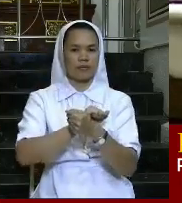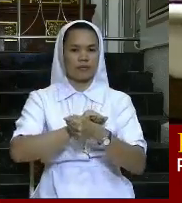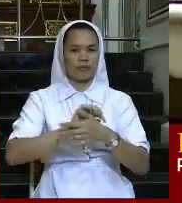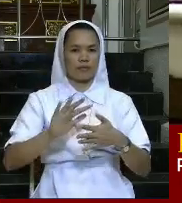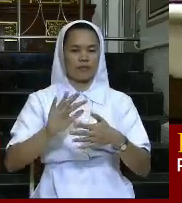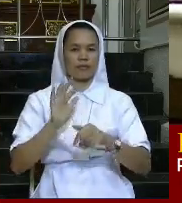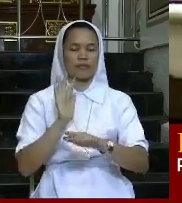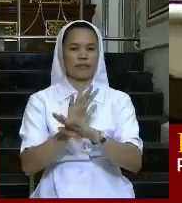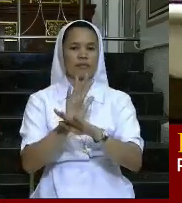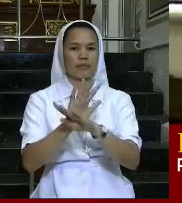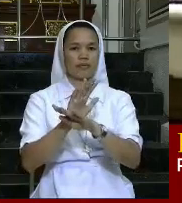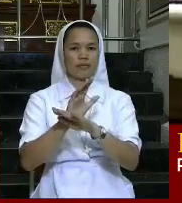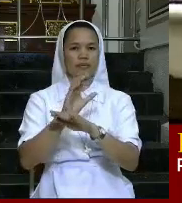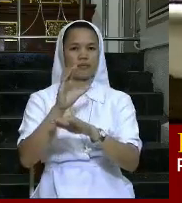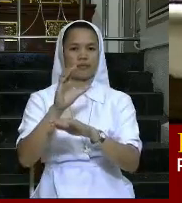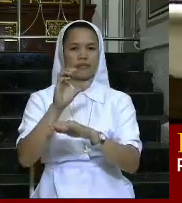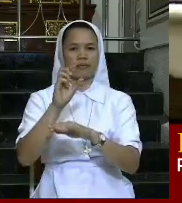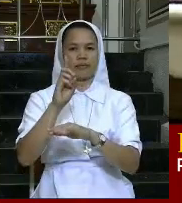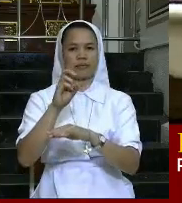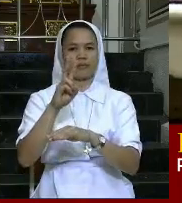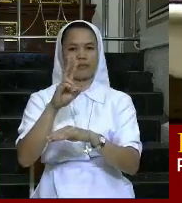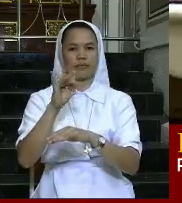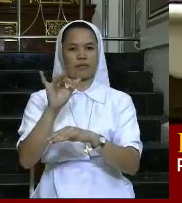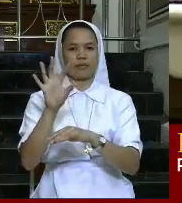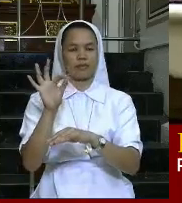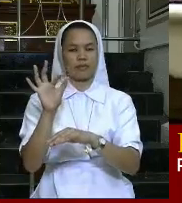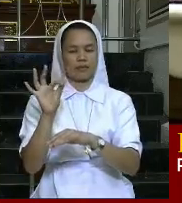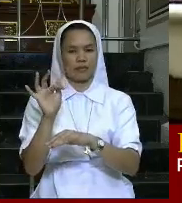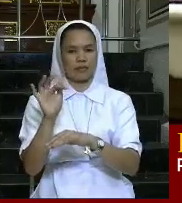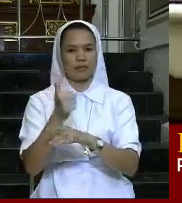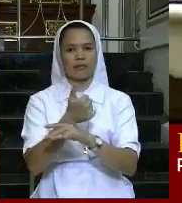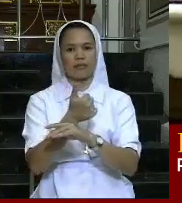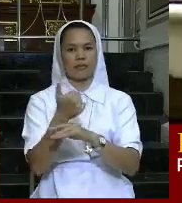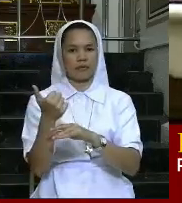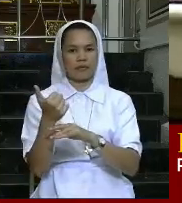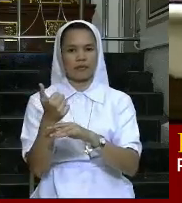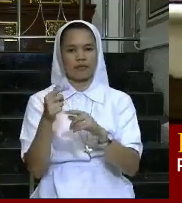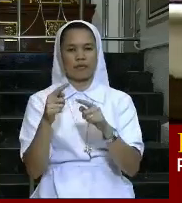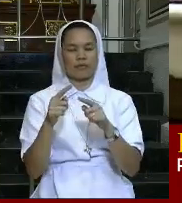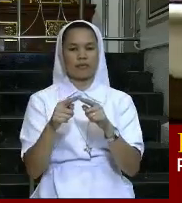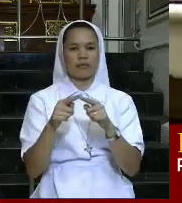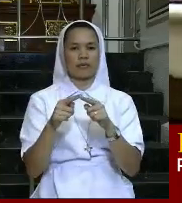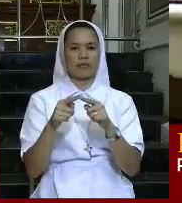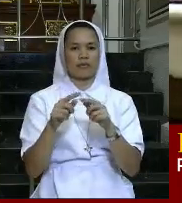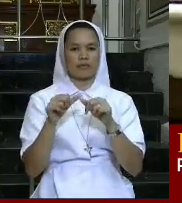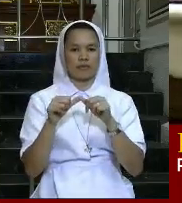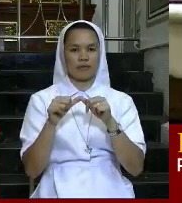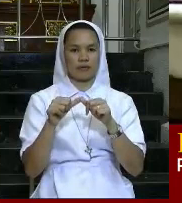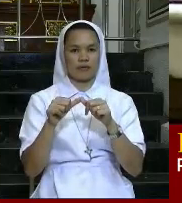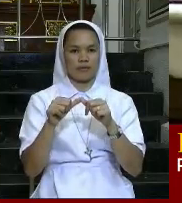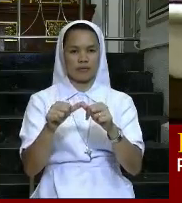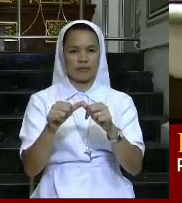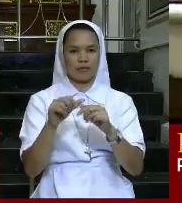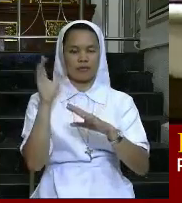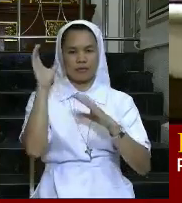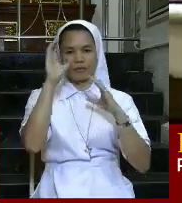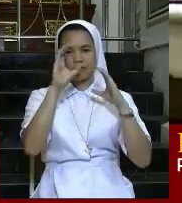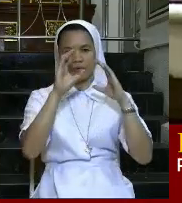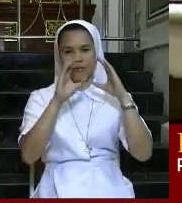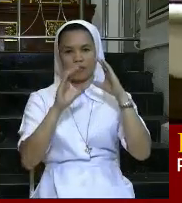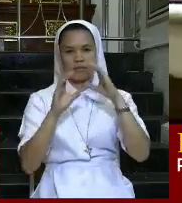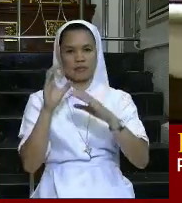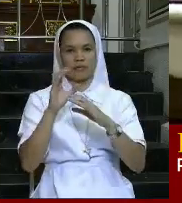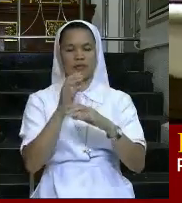tide of COVID-19. Added to this mayhem is the continuing confusion